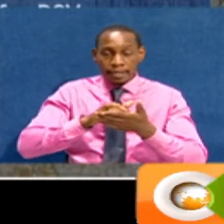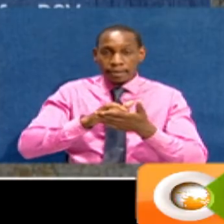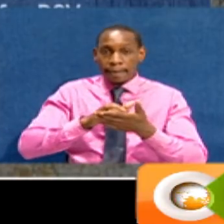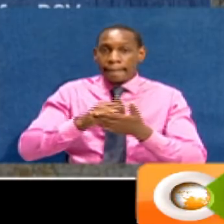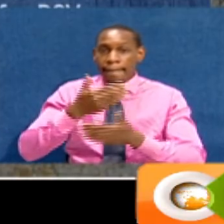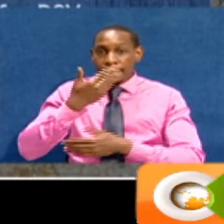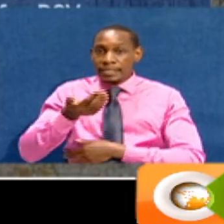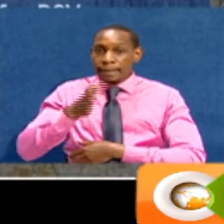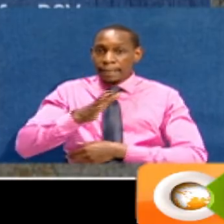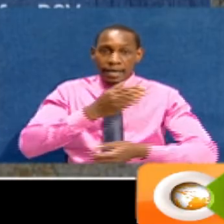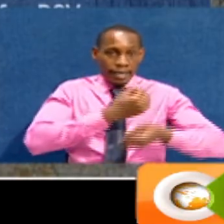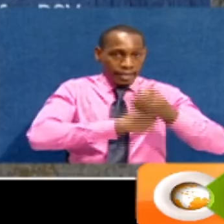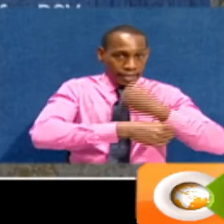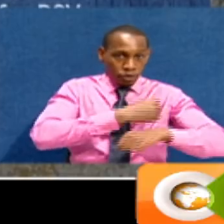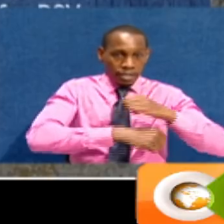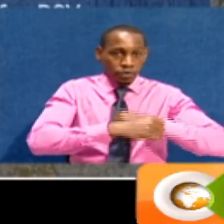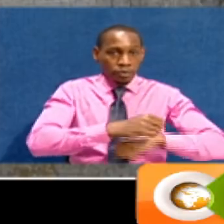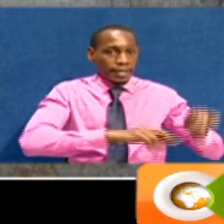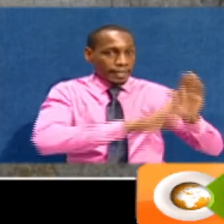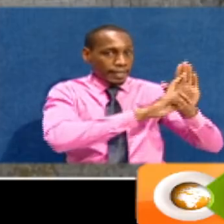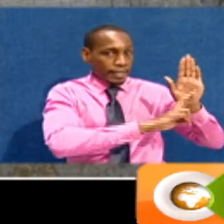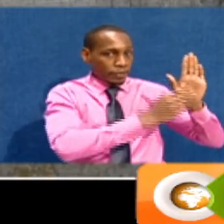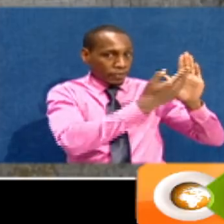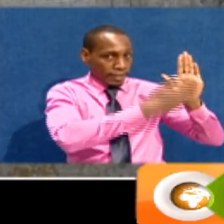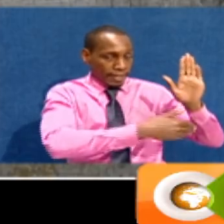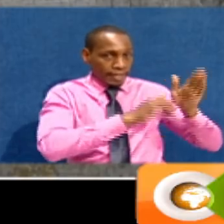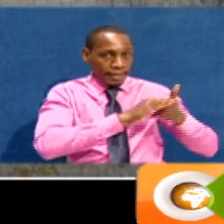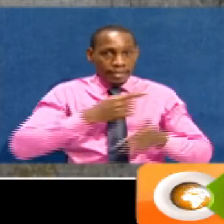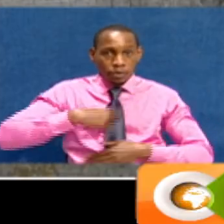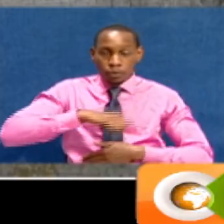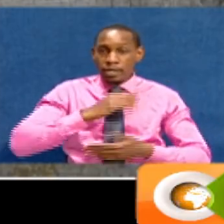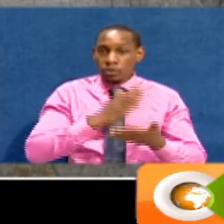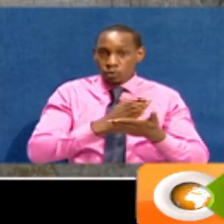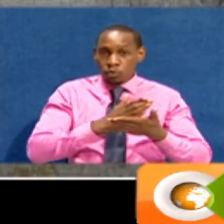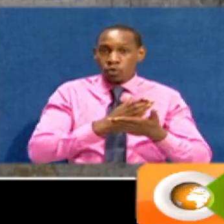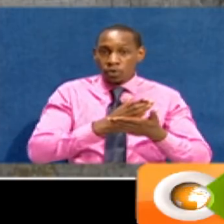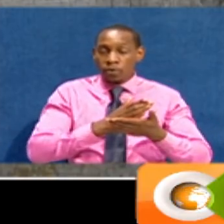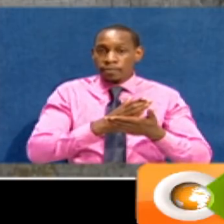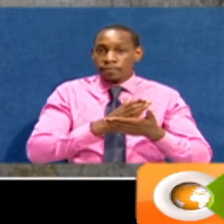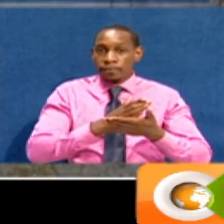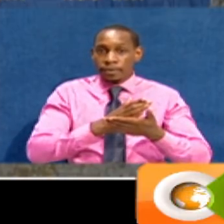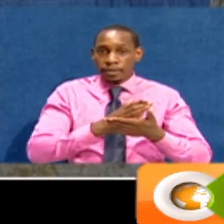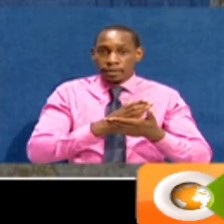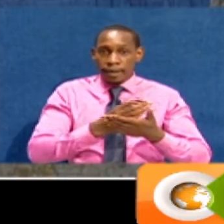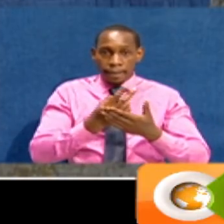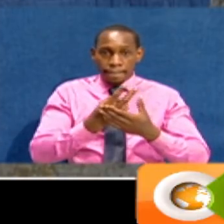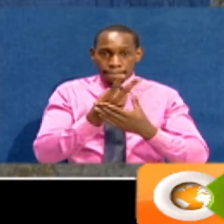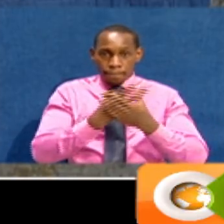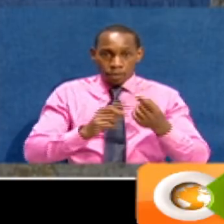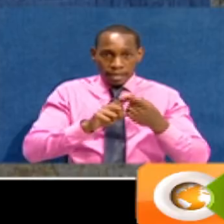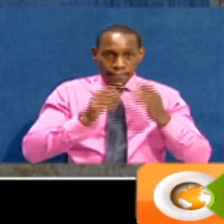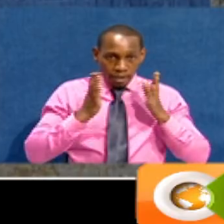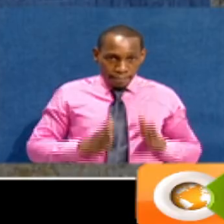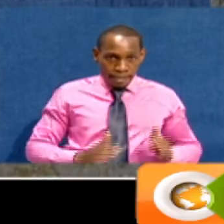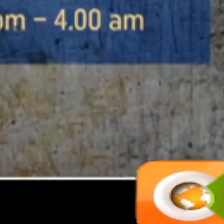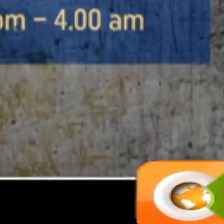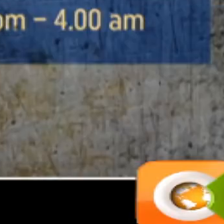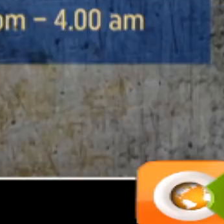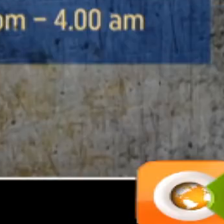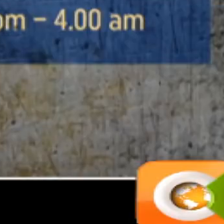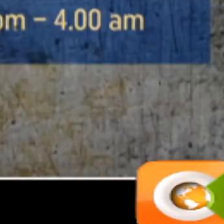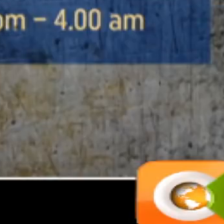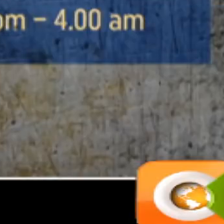a call back to basics, as someone said here, that we get back to where we were, both at a personal level, where people